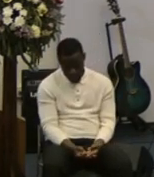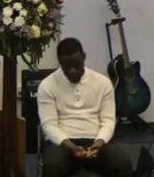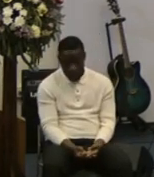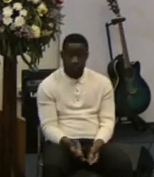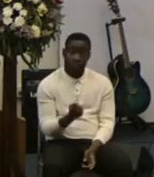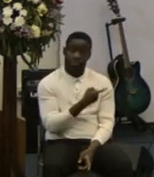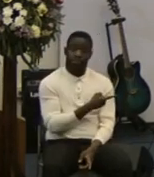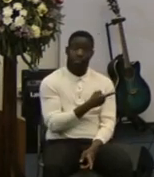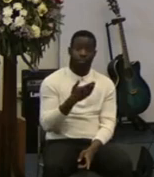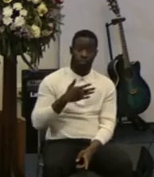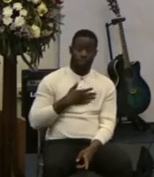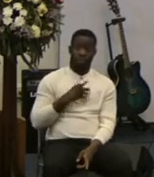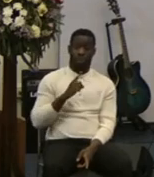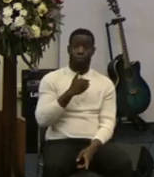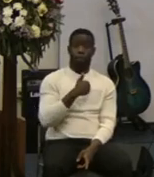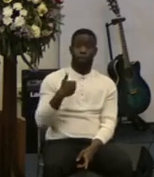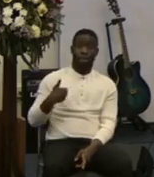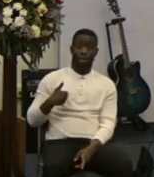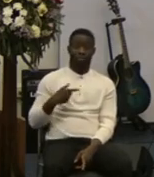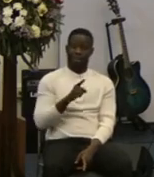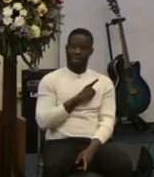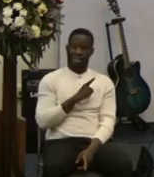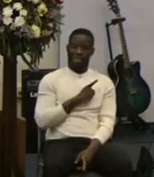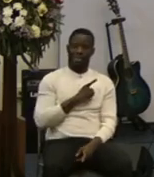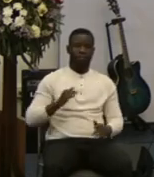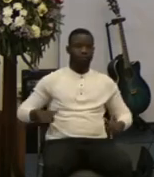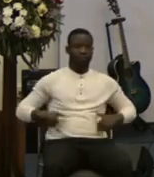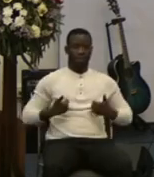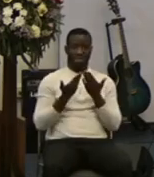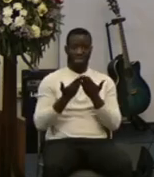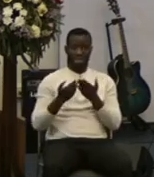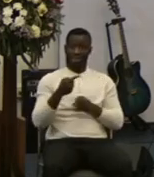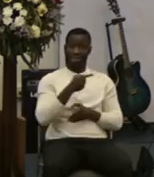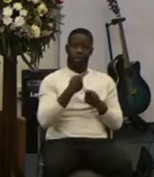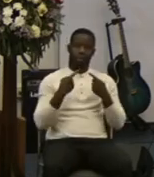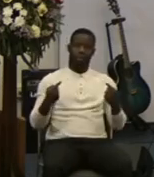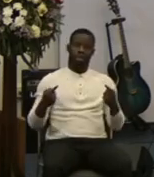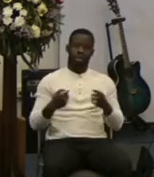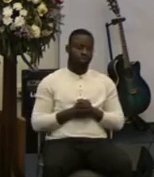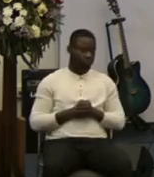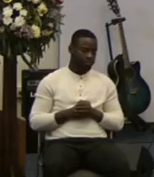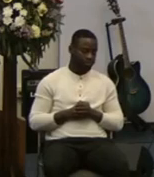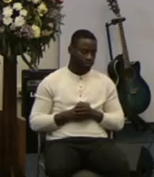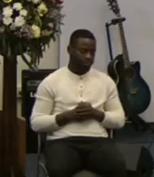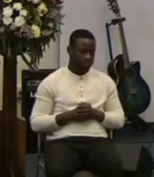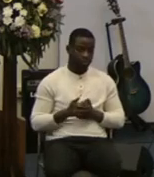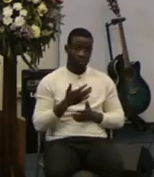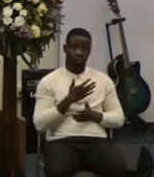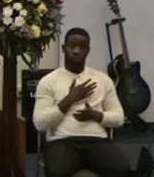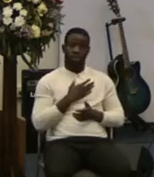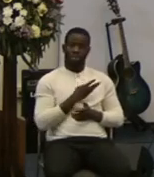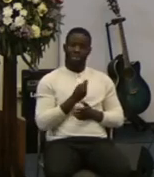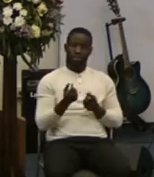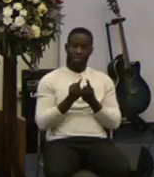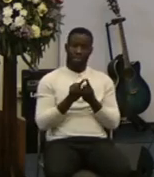So I want this morning, for the sake of the rest of our study of this gospel, I want to say a